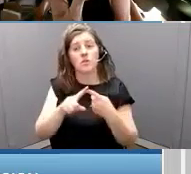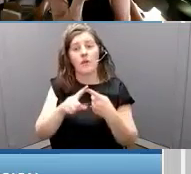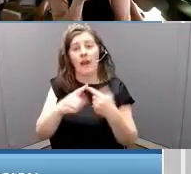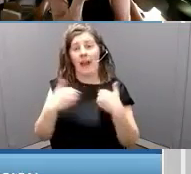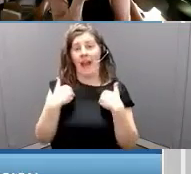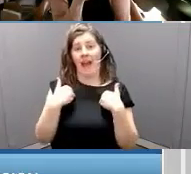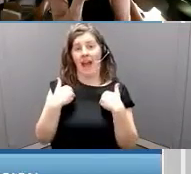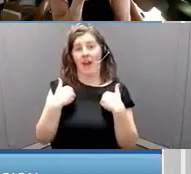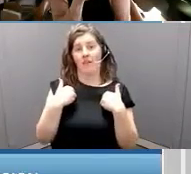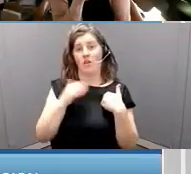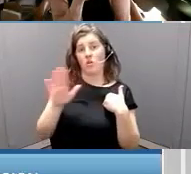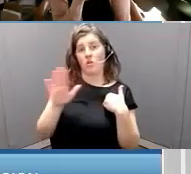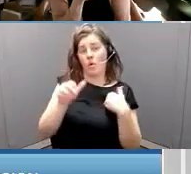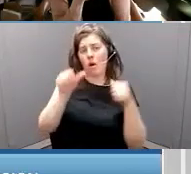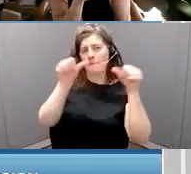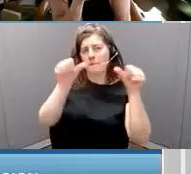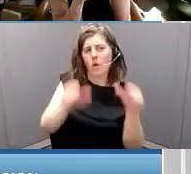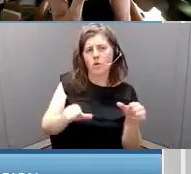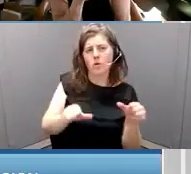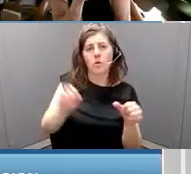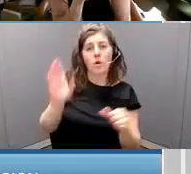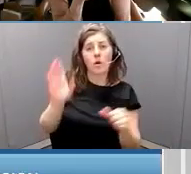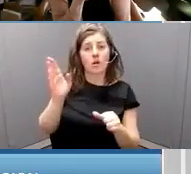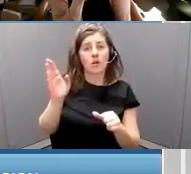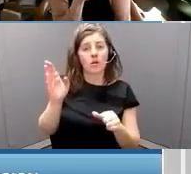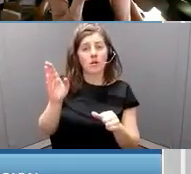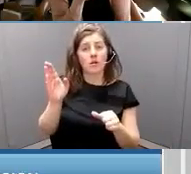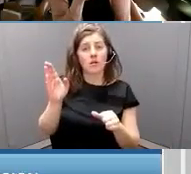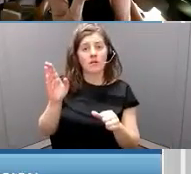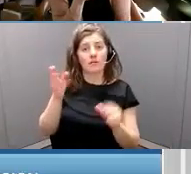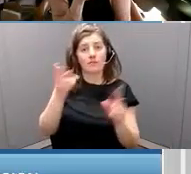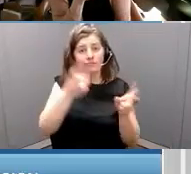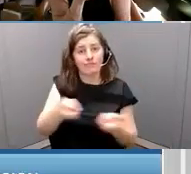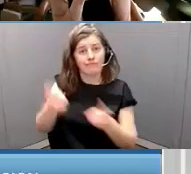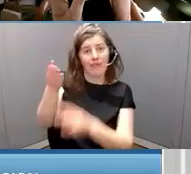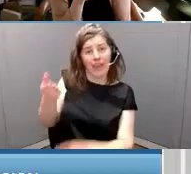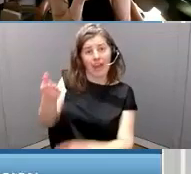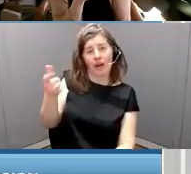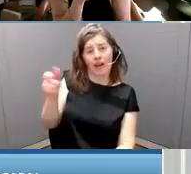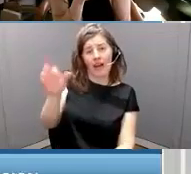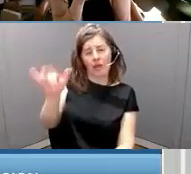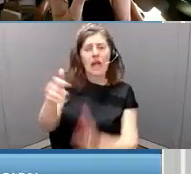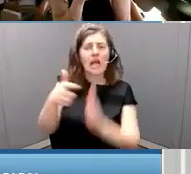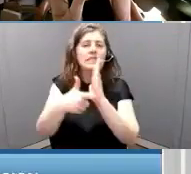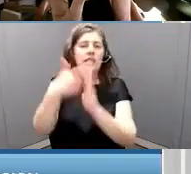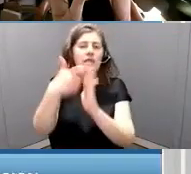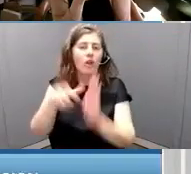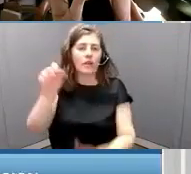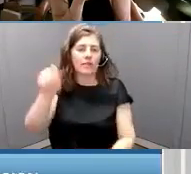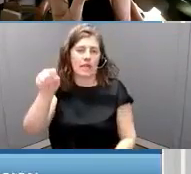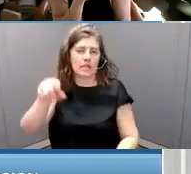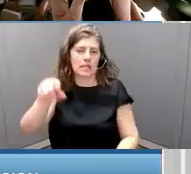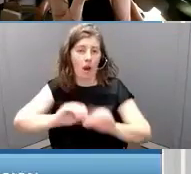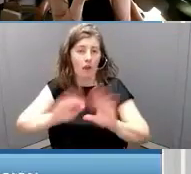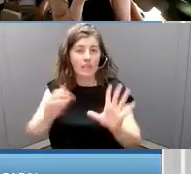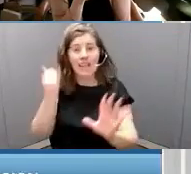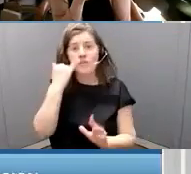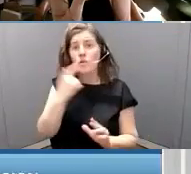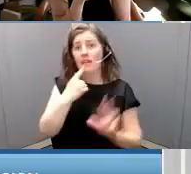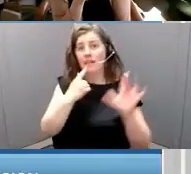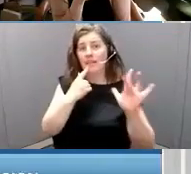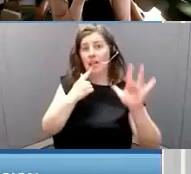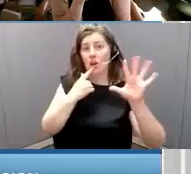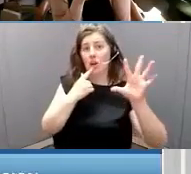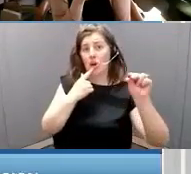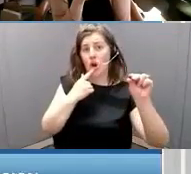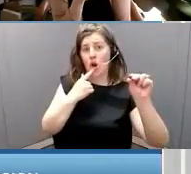have your poster or your presentation in the gallery? The default is yes, obviously, because if no, you're